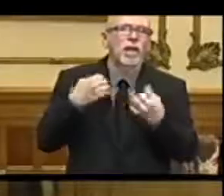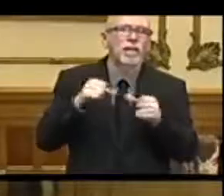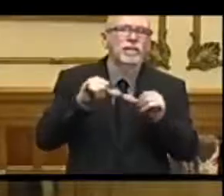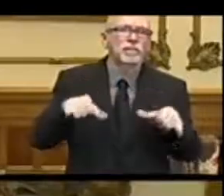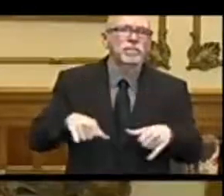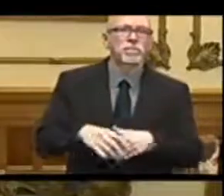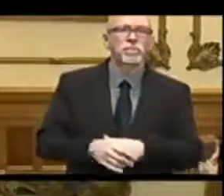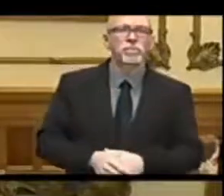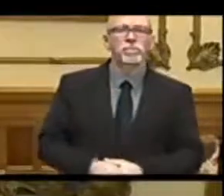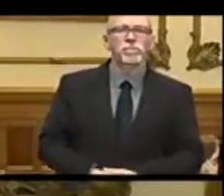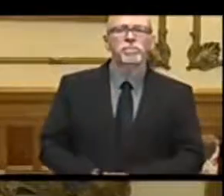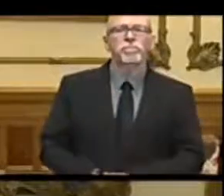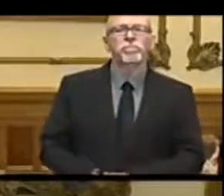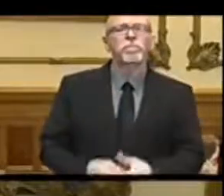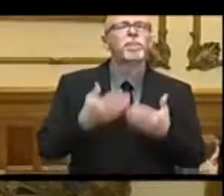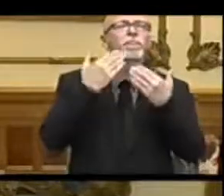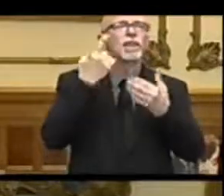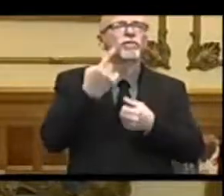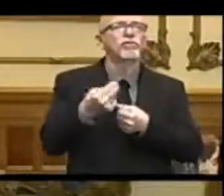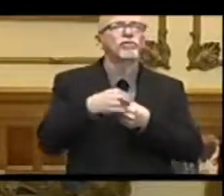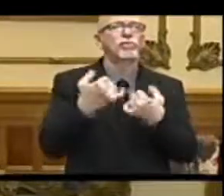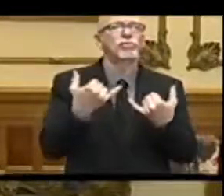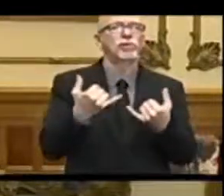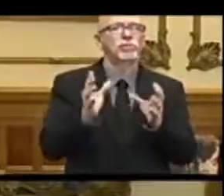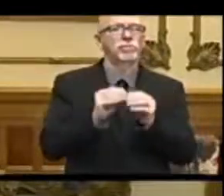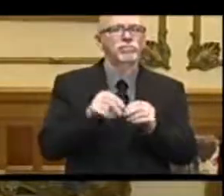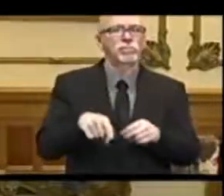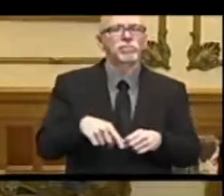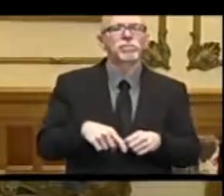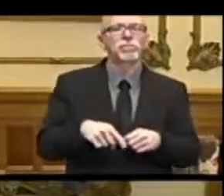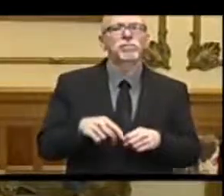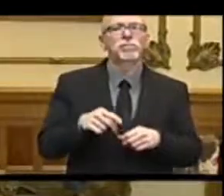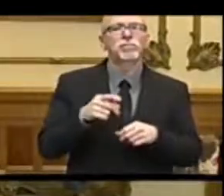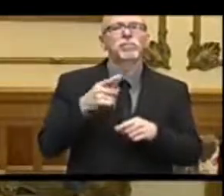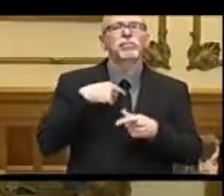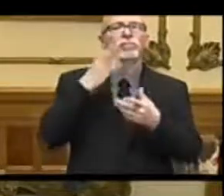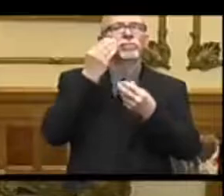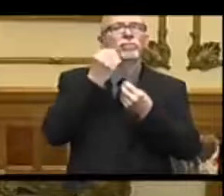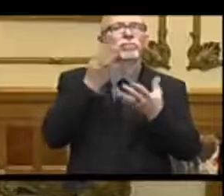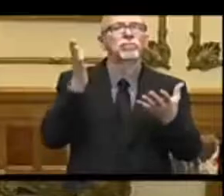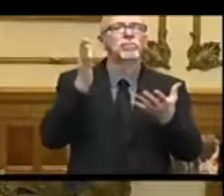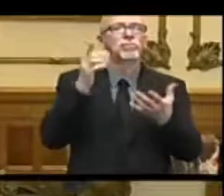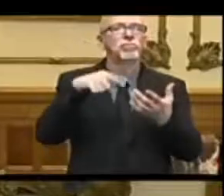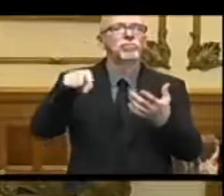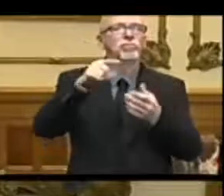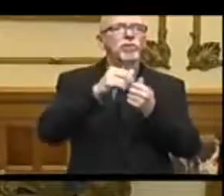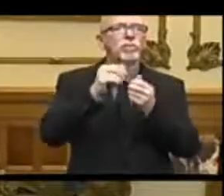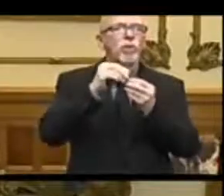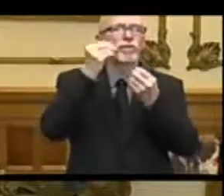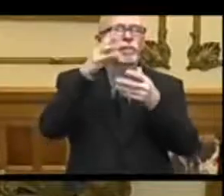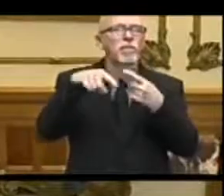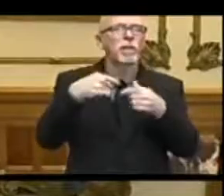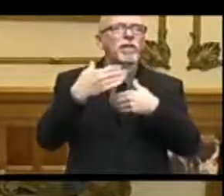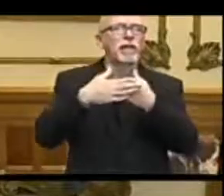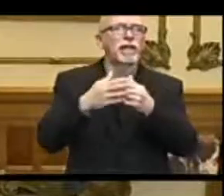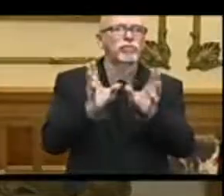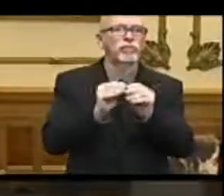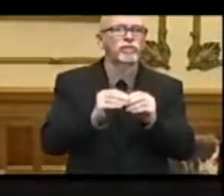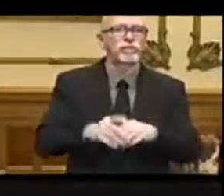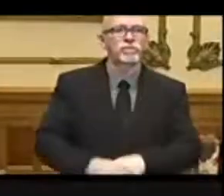systems. Thank you for joining today's briefing. A media advisory will be sent with details regarding the next briefing.